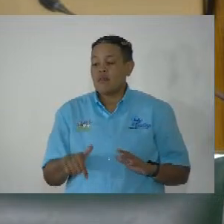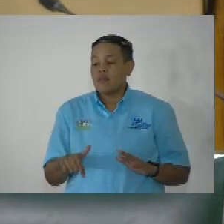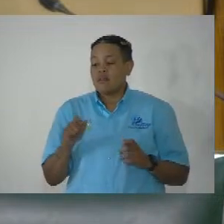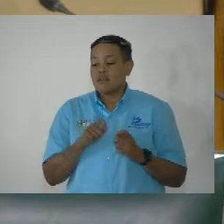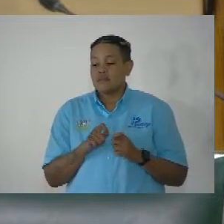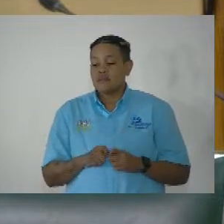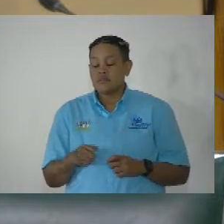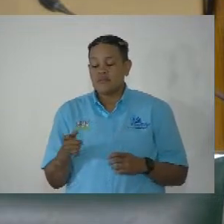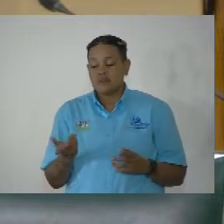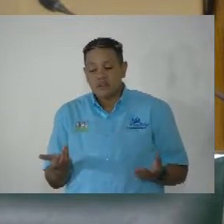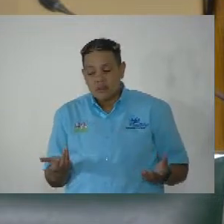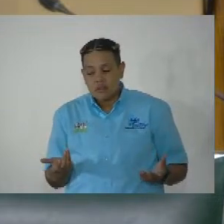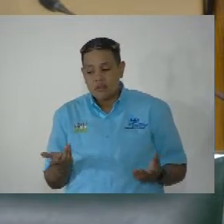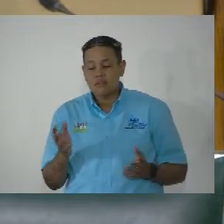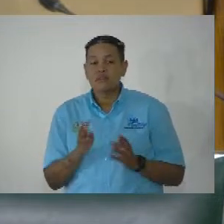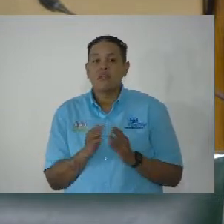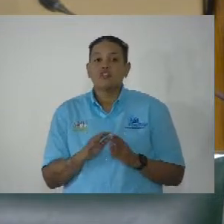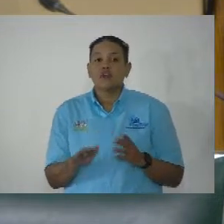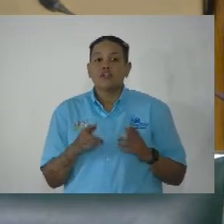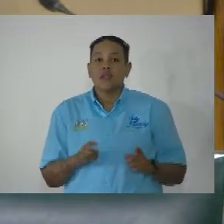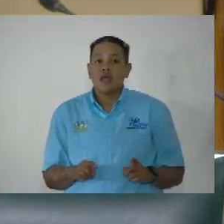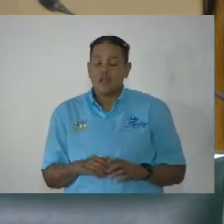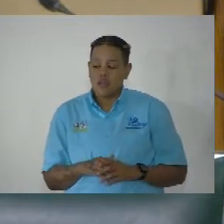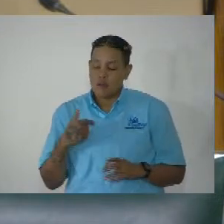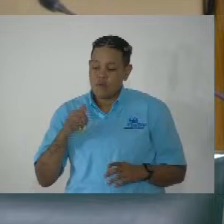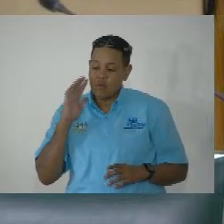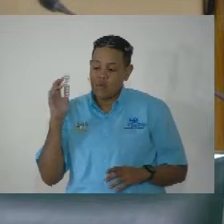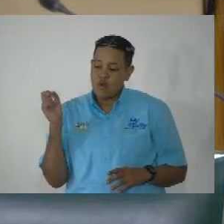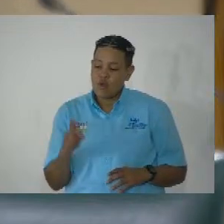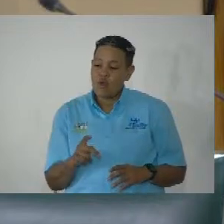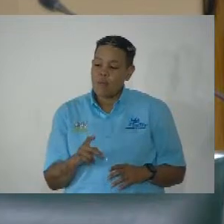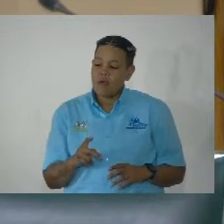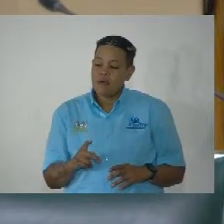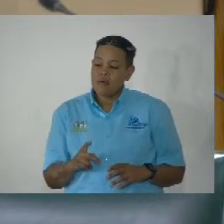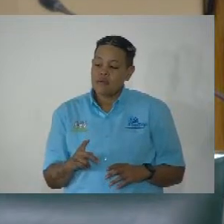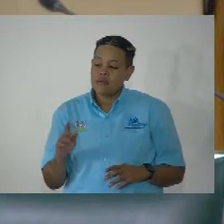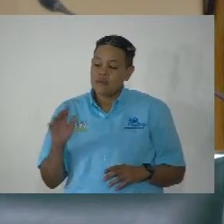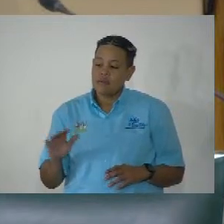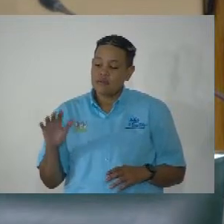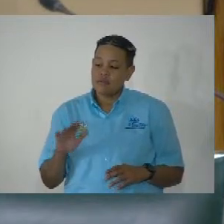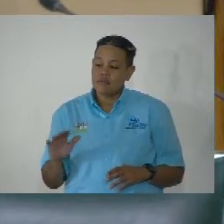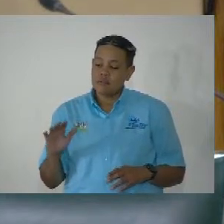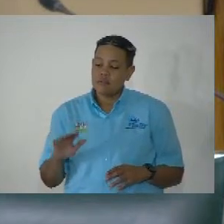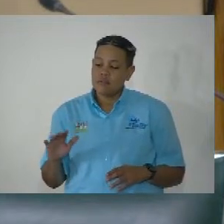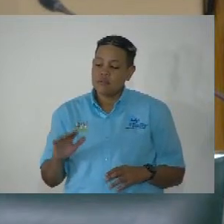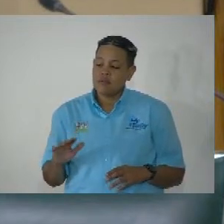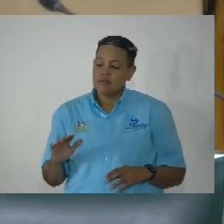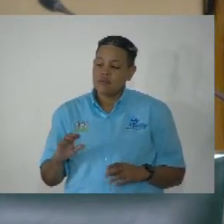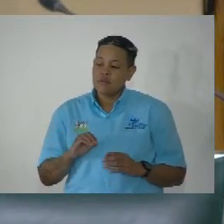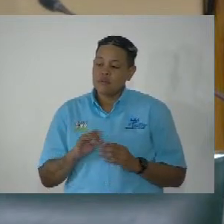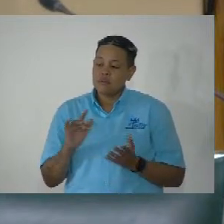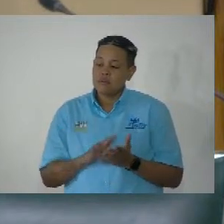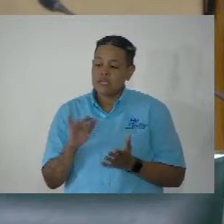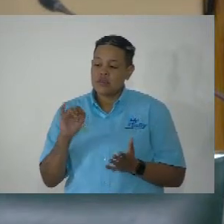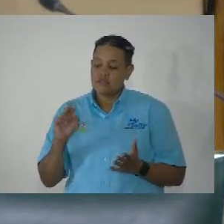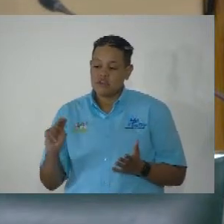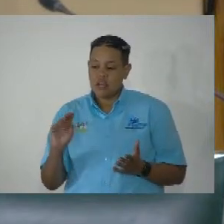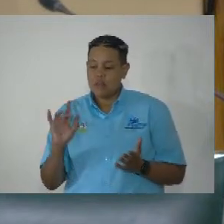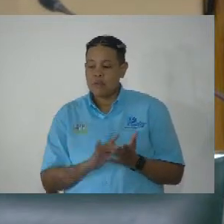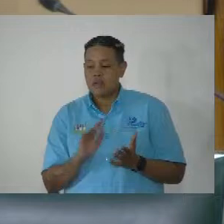particular session, that we will come back somewhere in the mid of January,